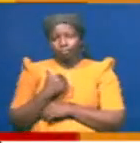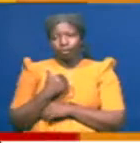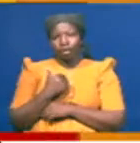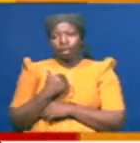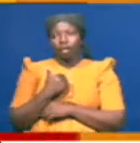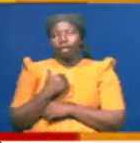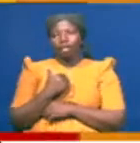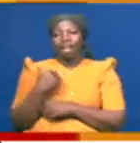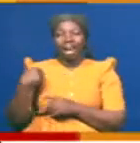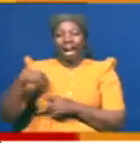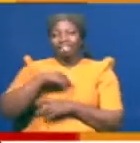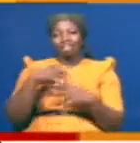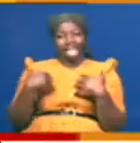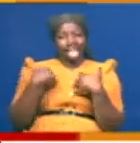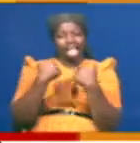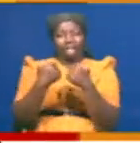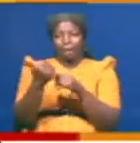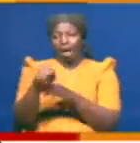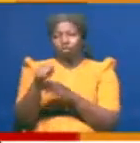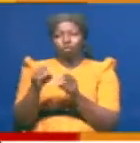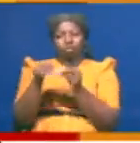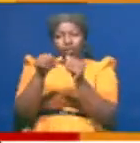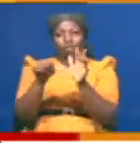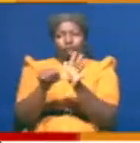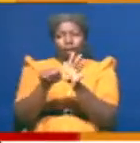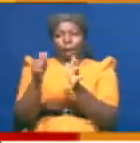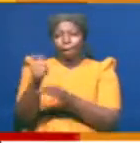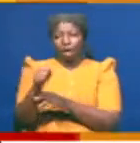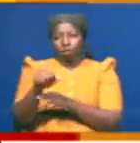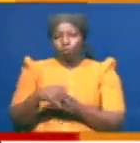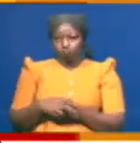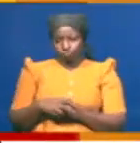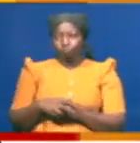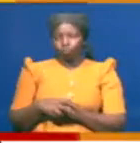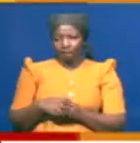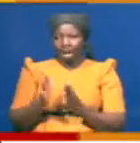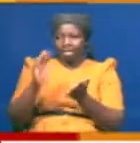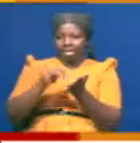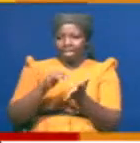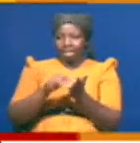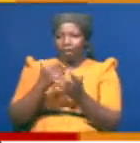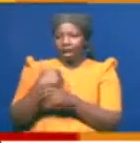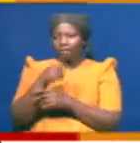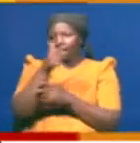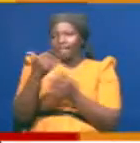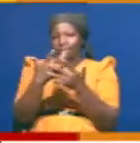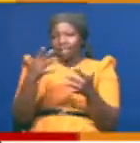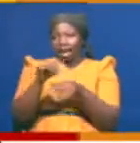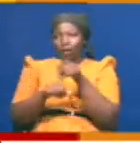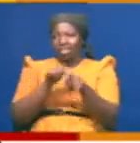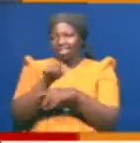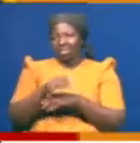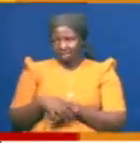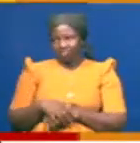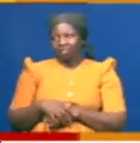yet to heal all these calamities that we got it. Again, we add other things up about this.